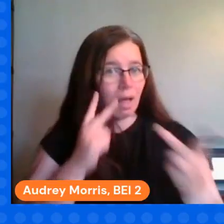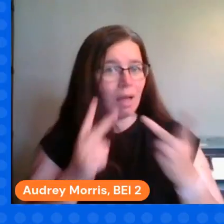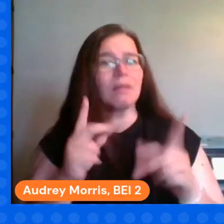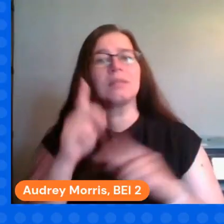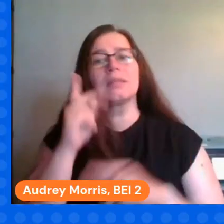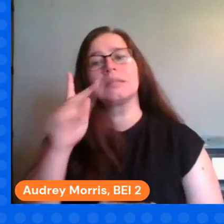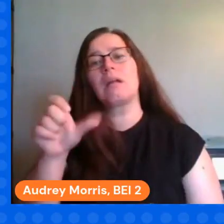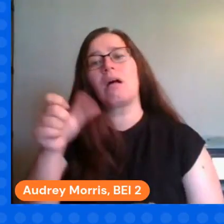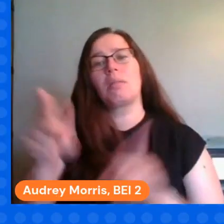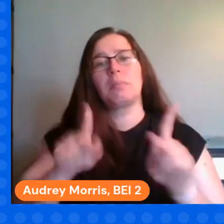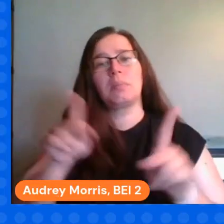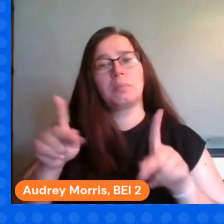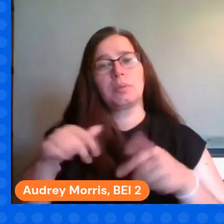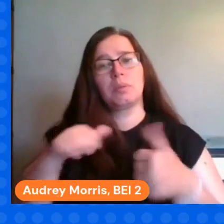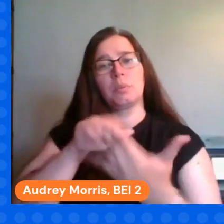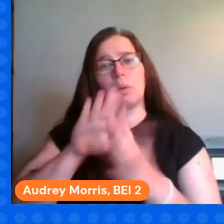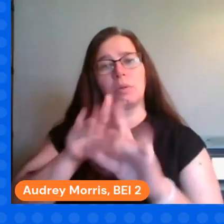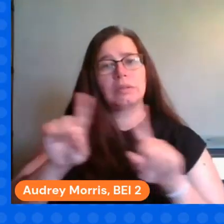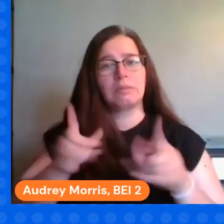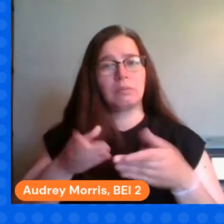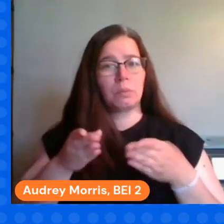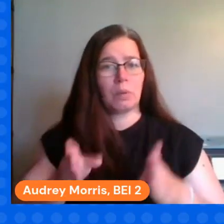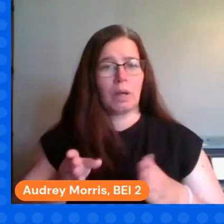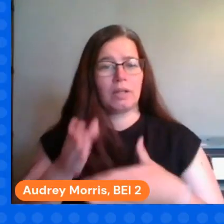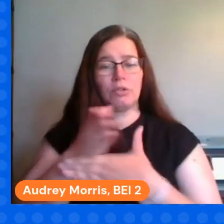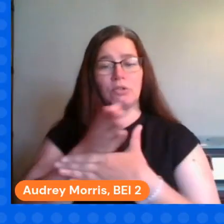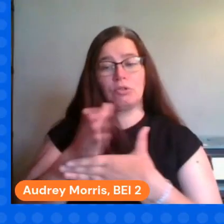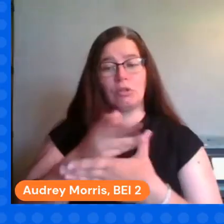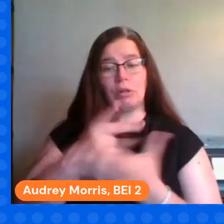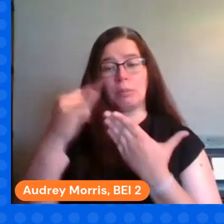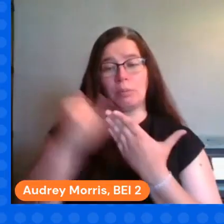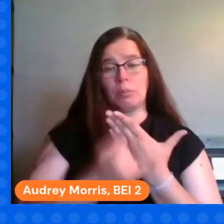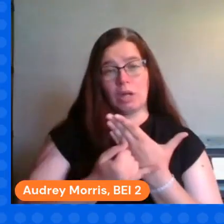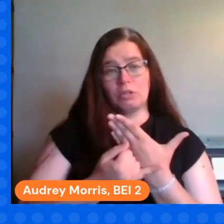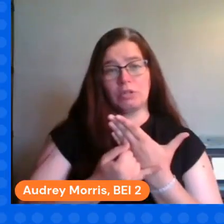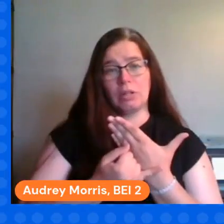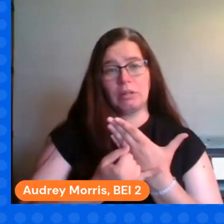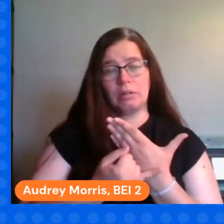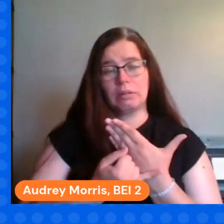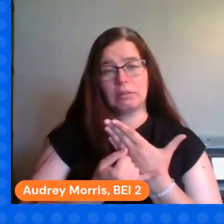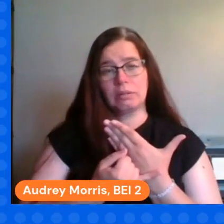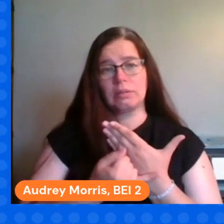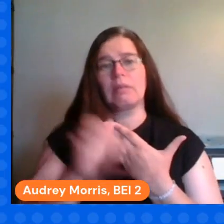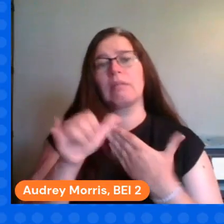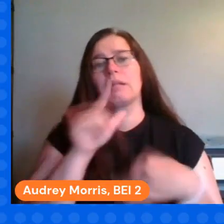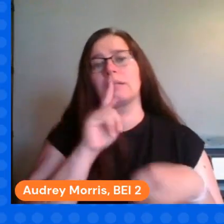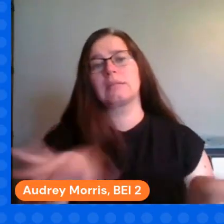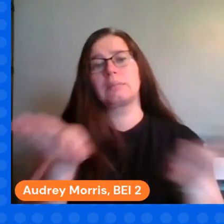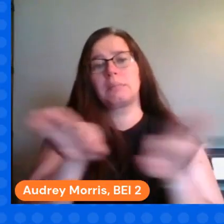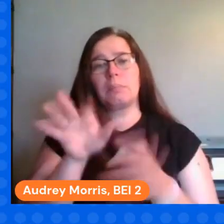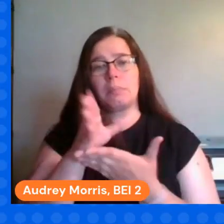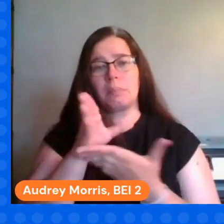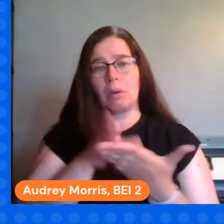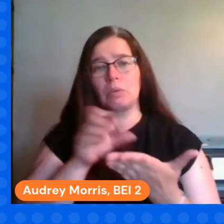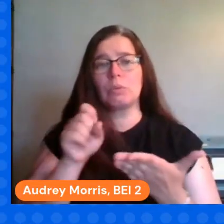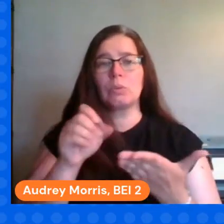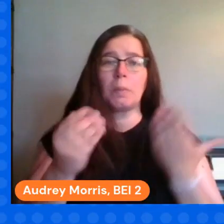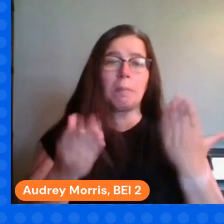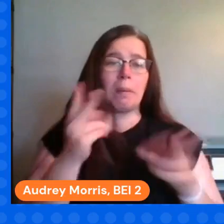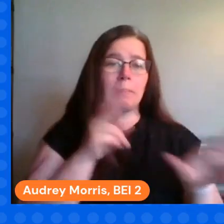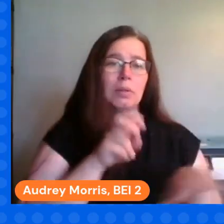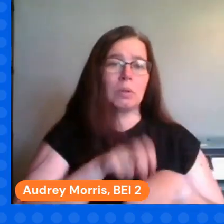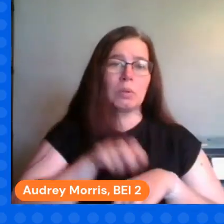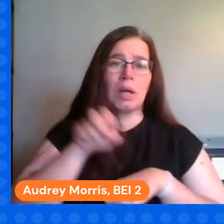The sharing a project out is a key part of it. So you might export the project file, video,